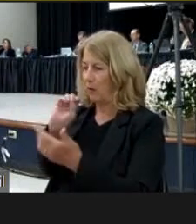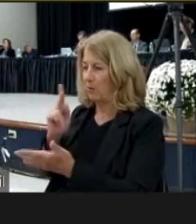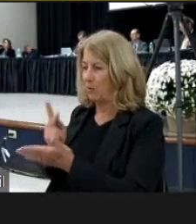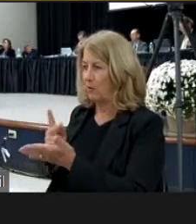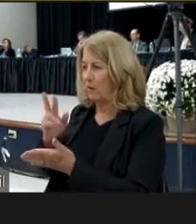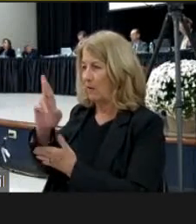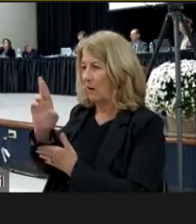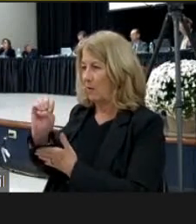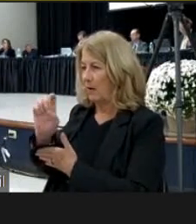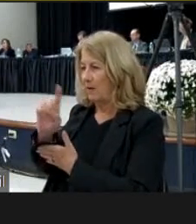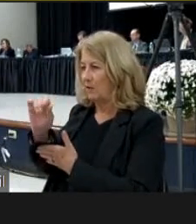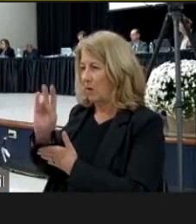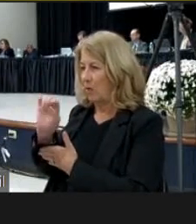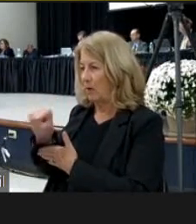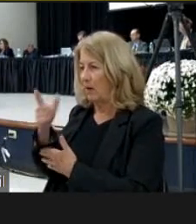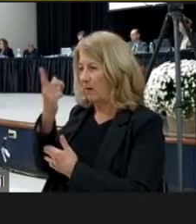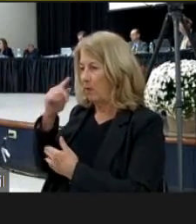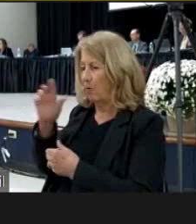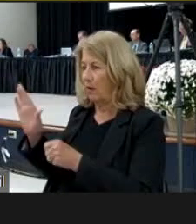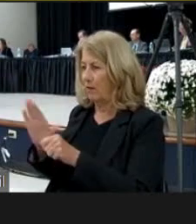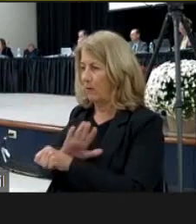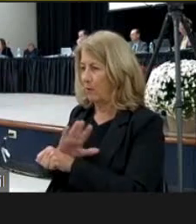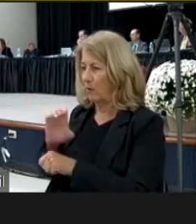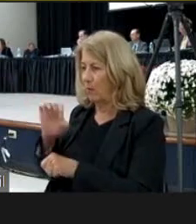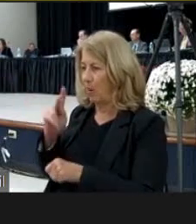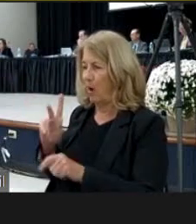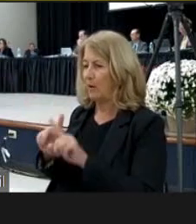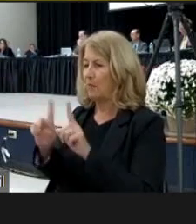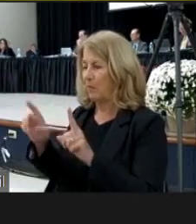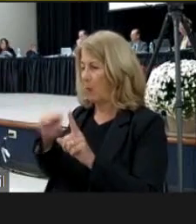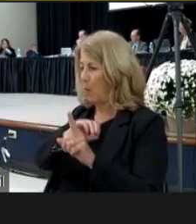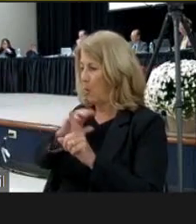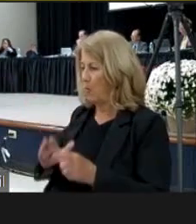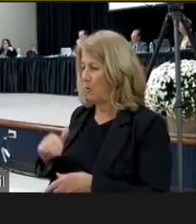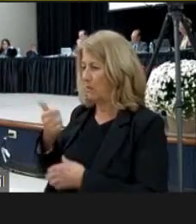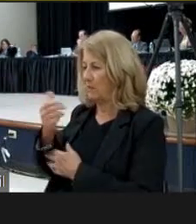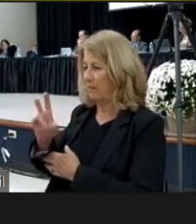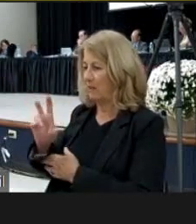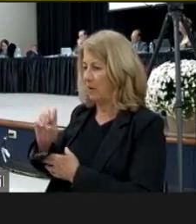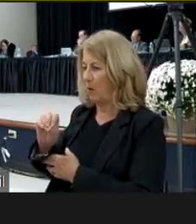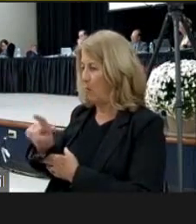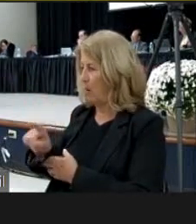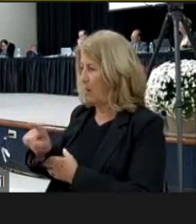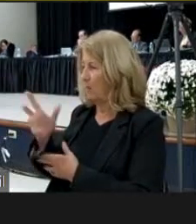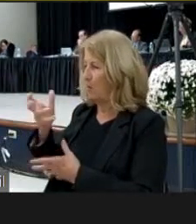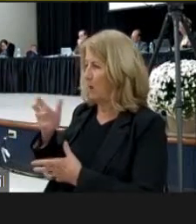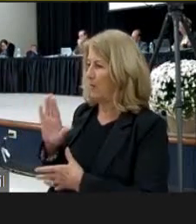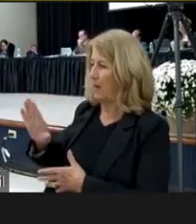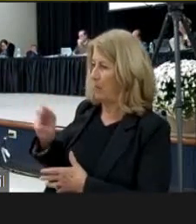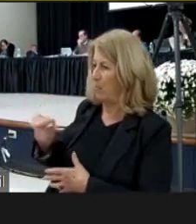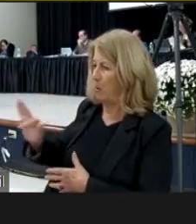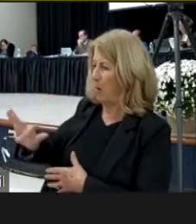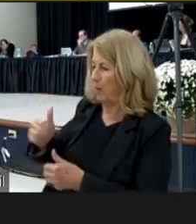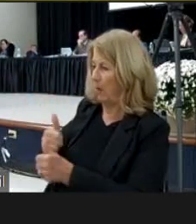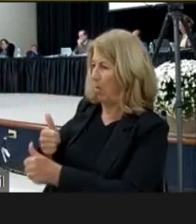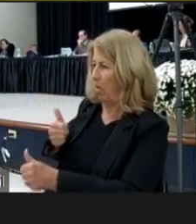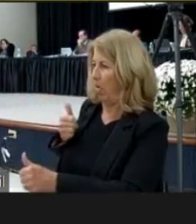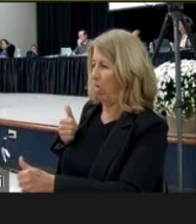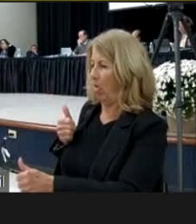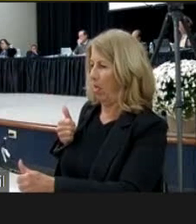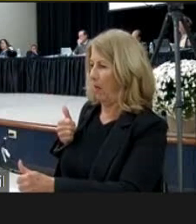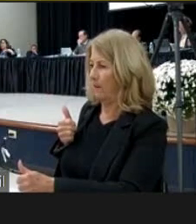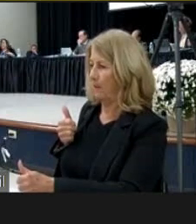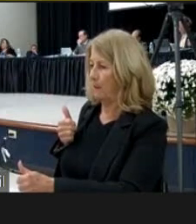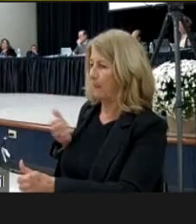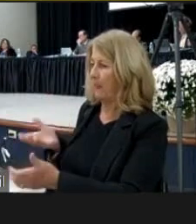for that whole block. But I didn't want to mention that the owner at 1701 would like their property to be. So, which again